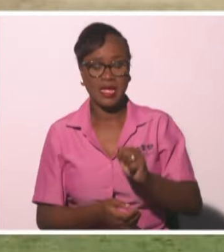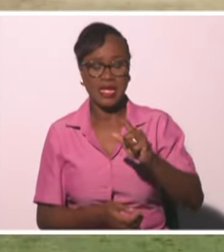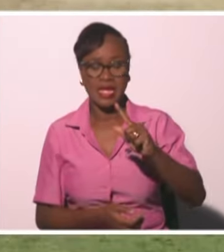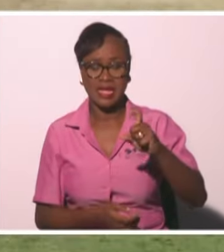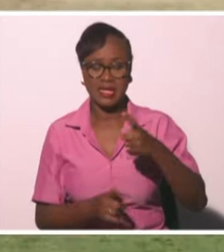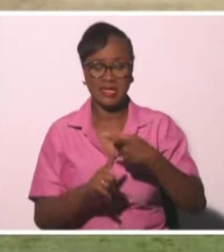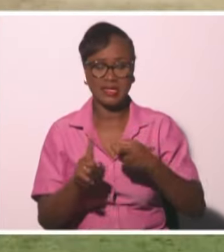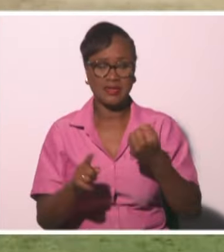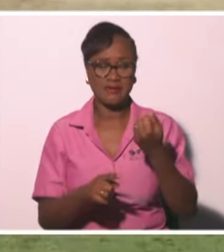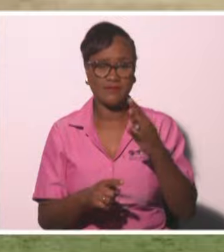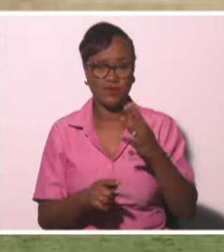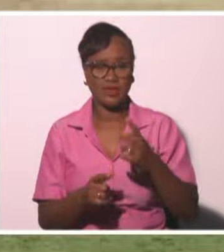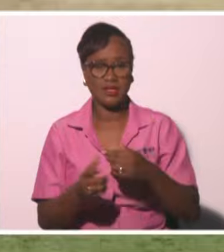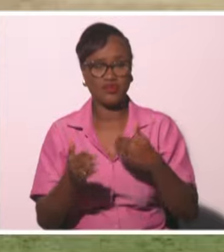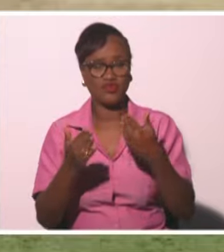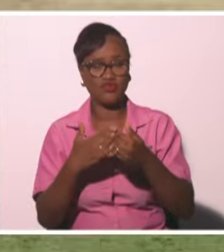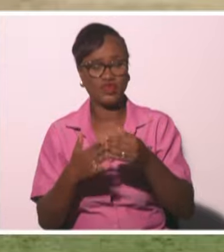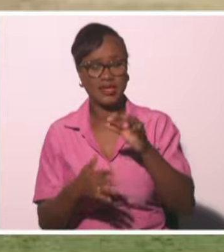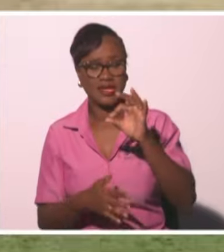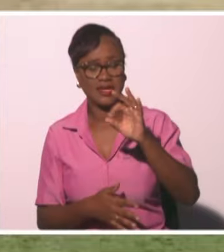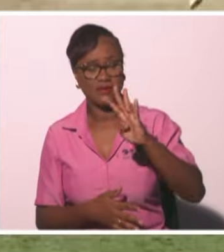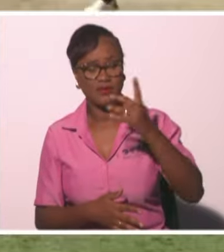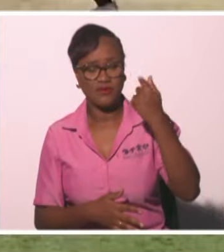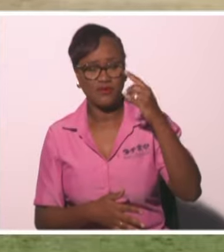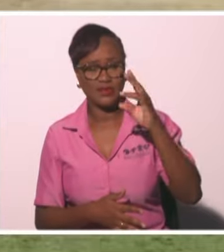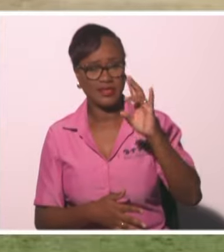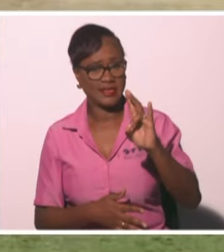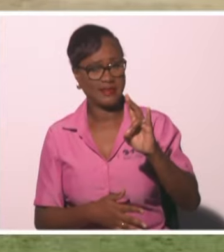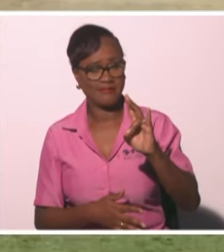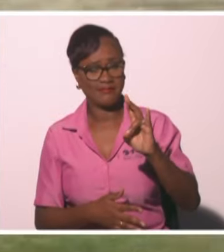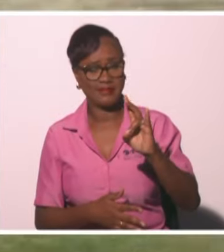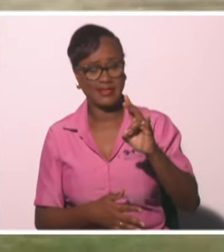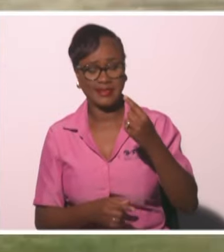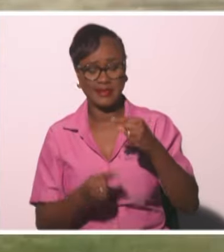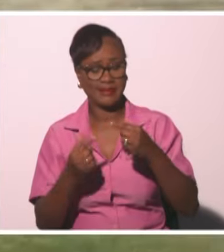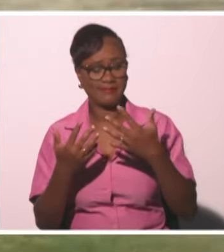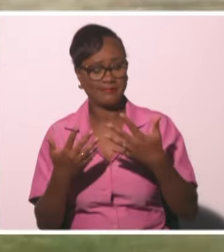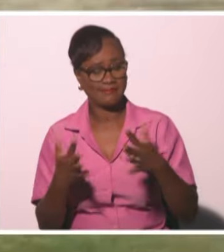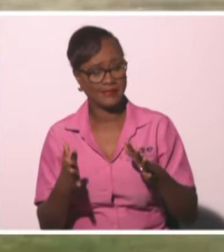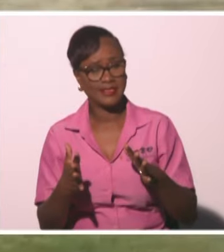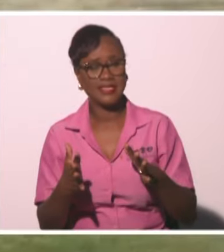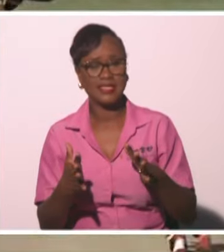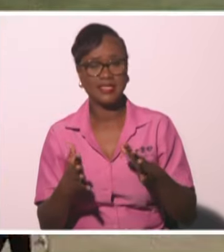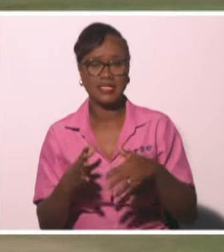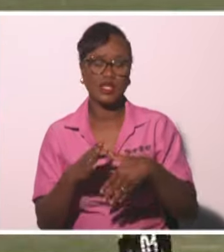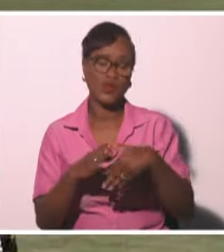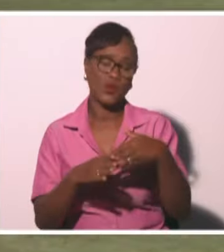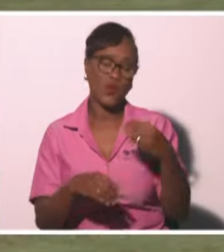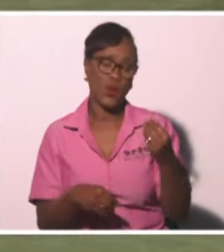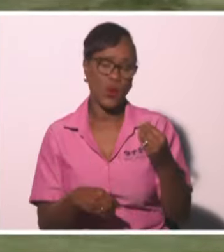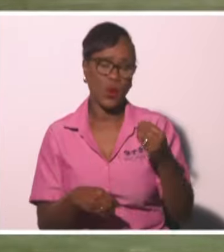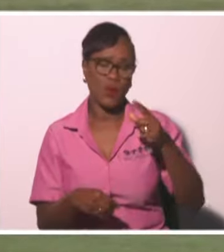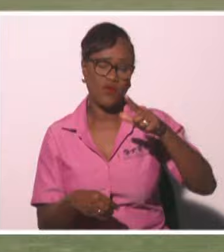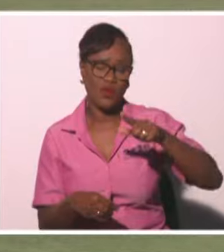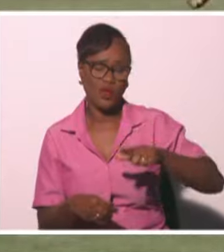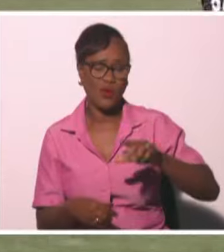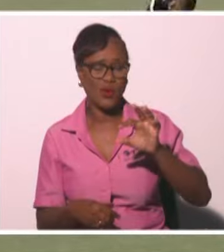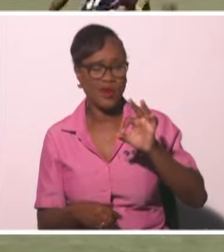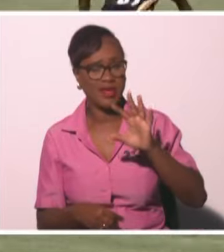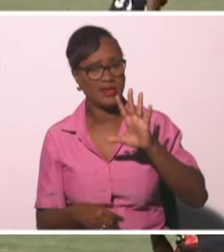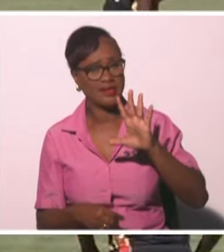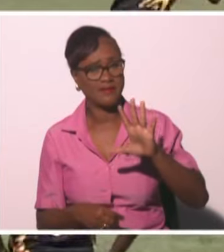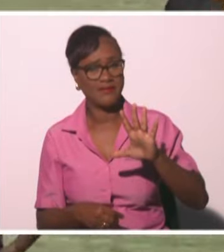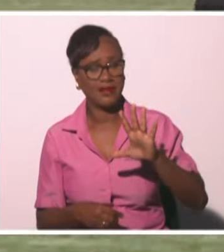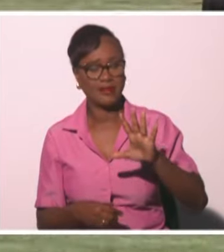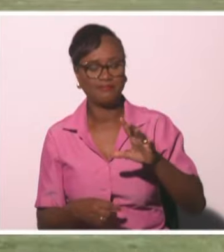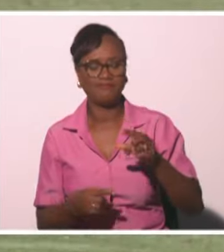14, but at 94 for 7, the game was all over. The Red Force was bundled out for a low 95, handing